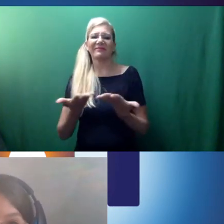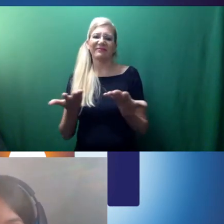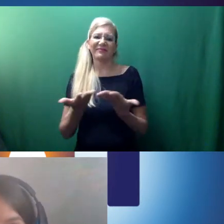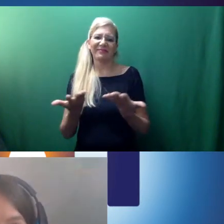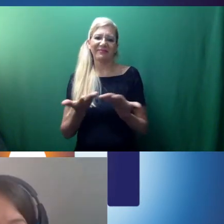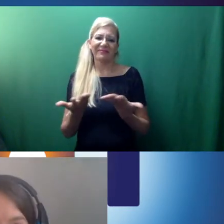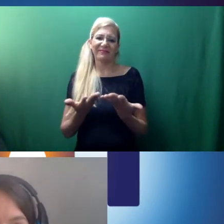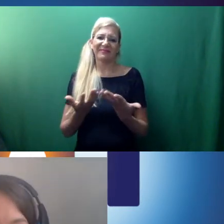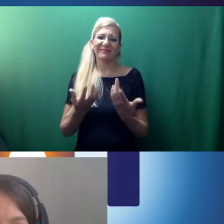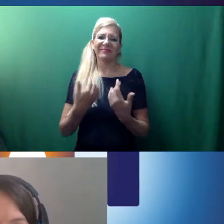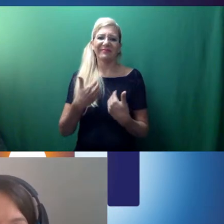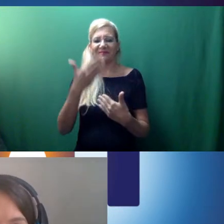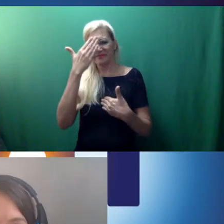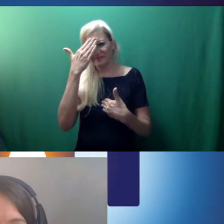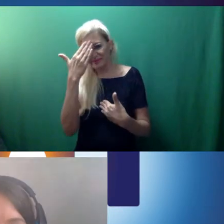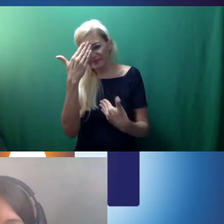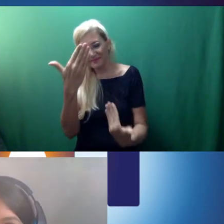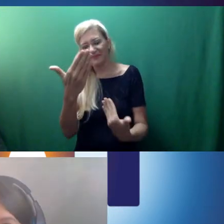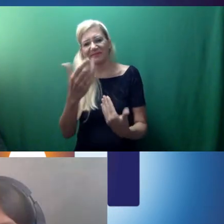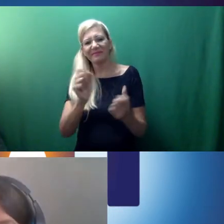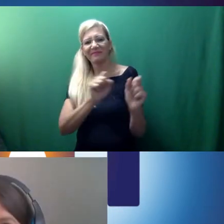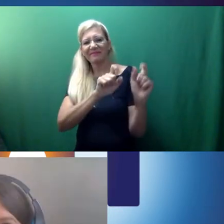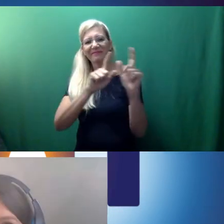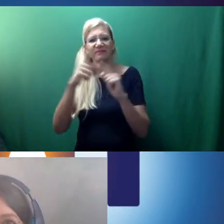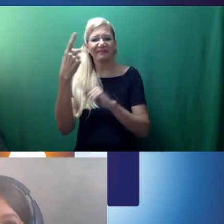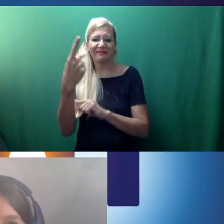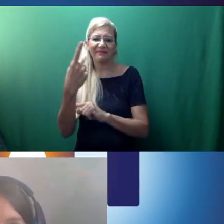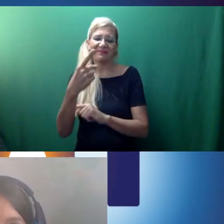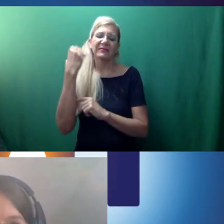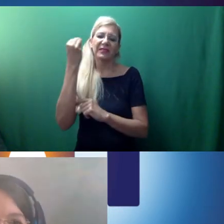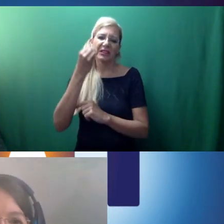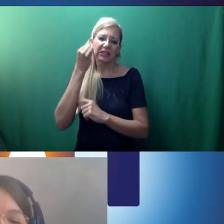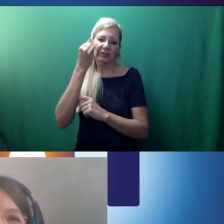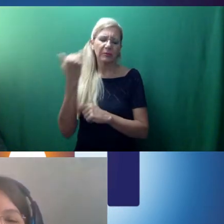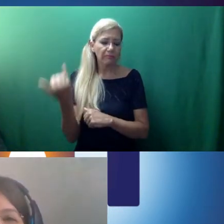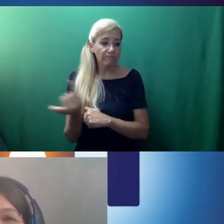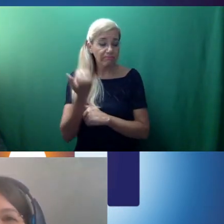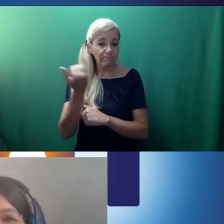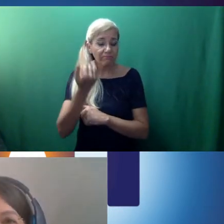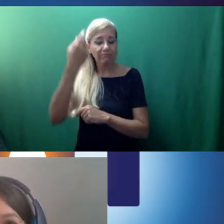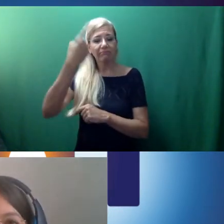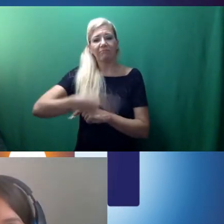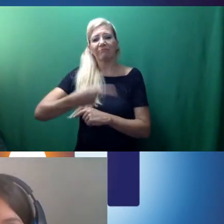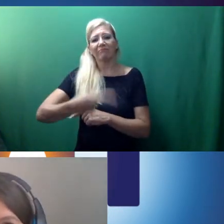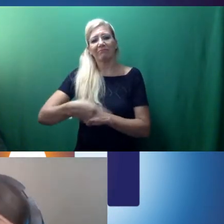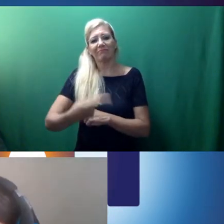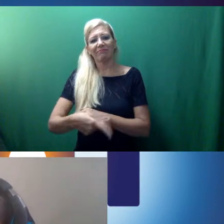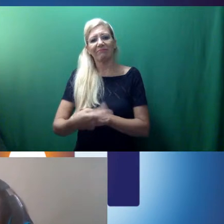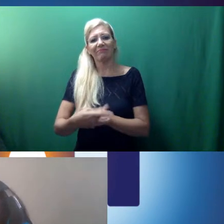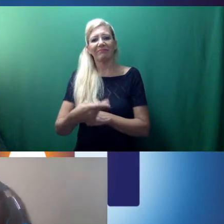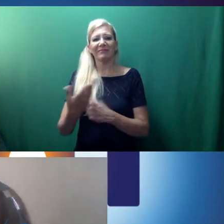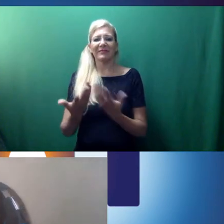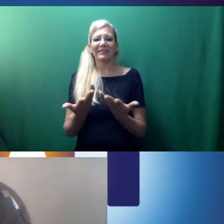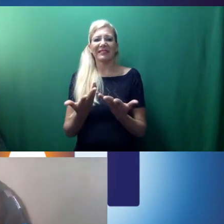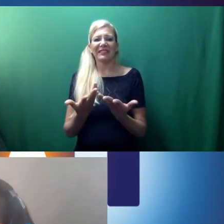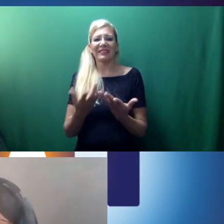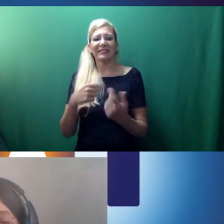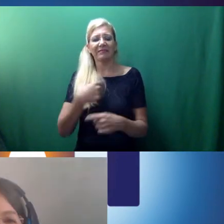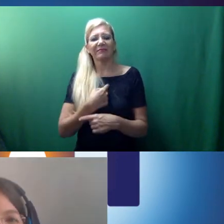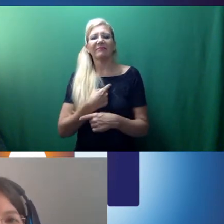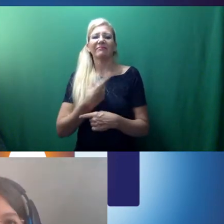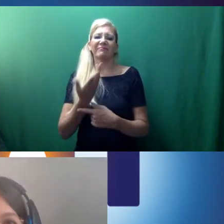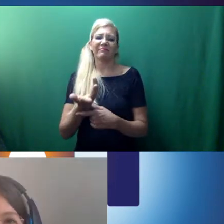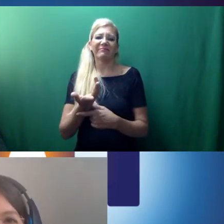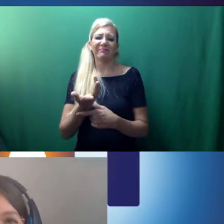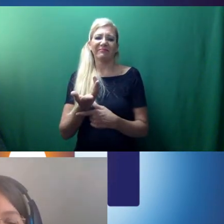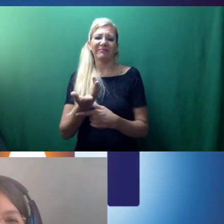thank you for sharing your personal experience. It's very important to hear somebody's experience and to hear how they dealt with it. And I'm sure